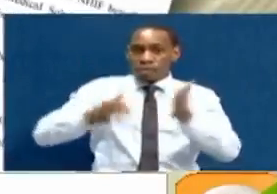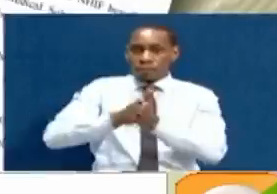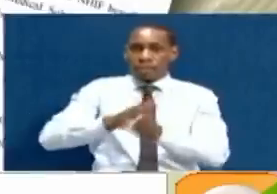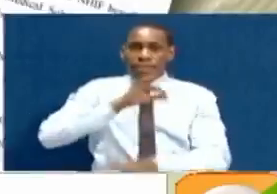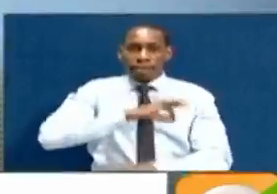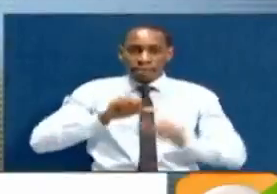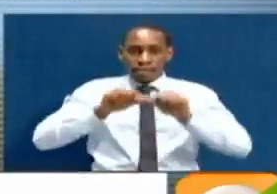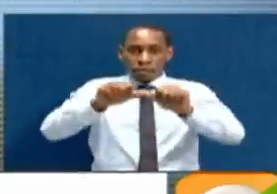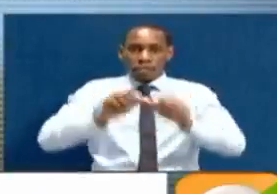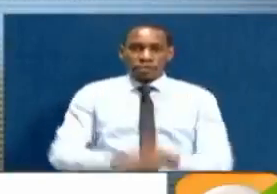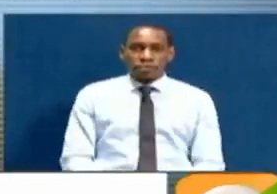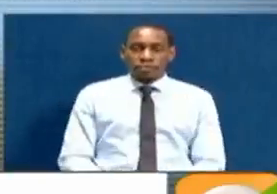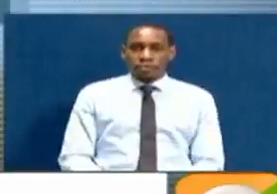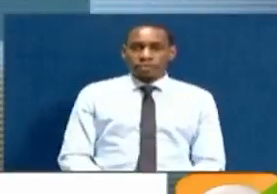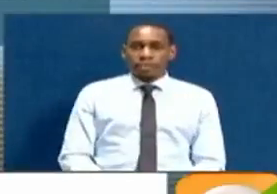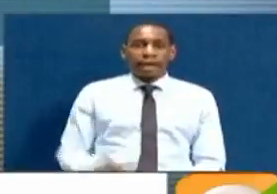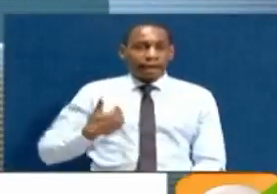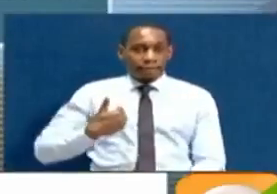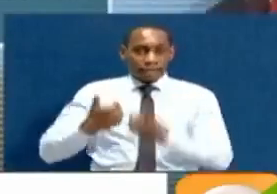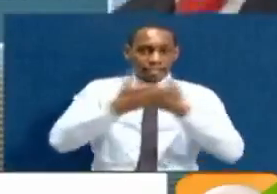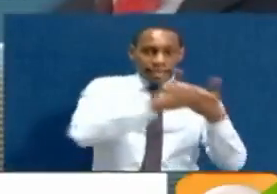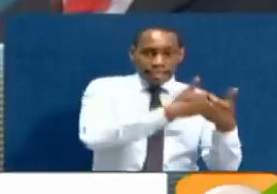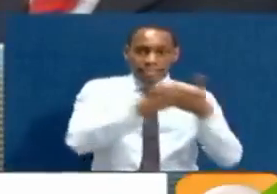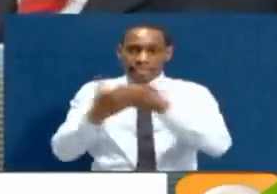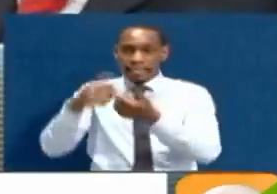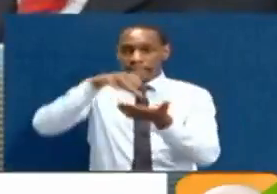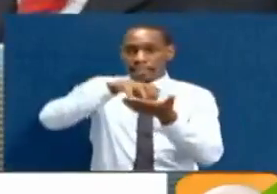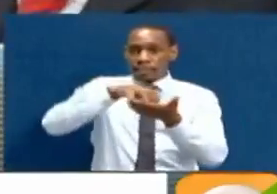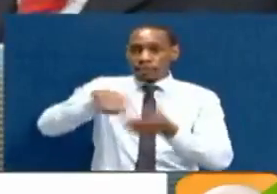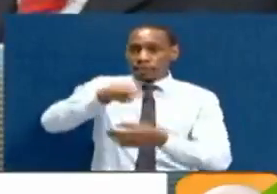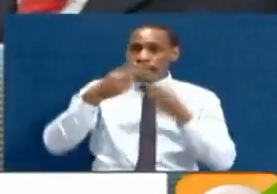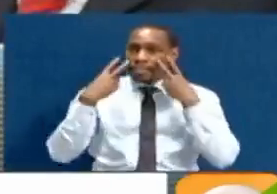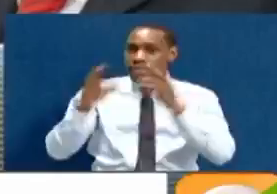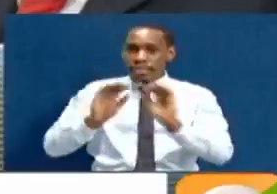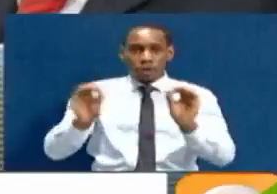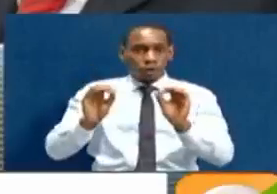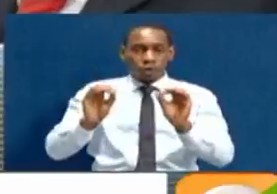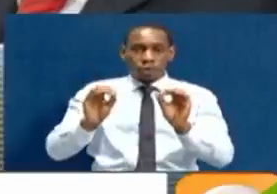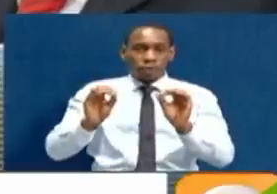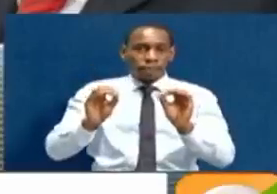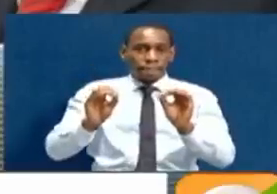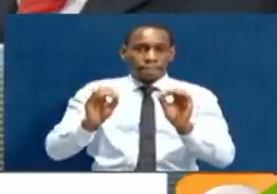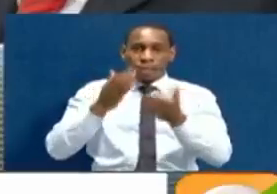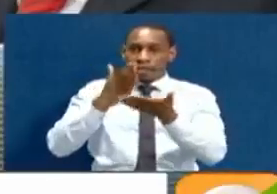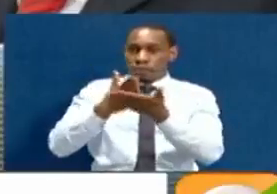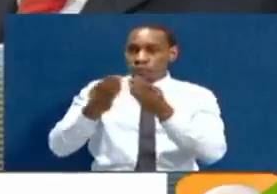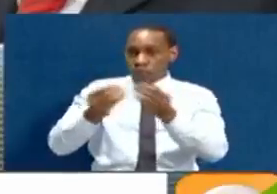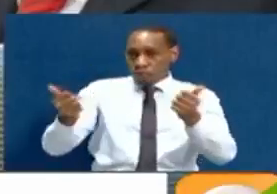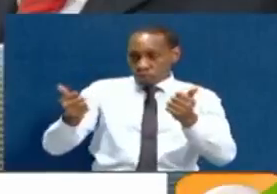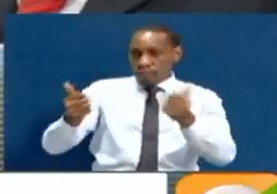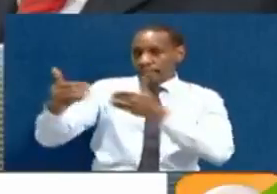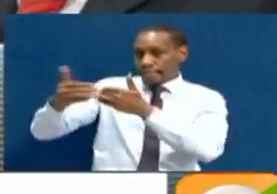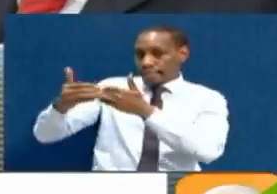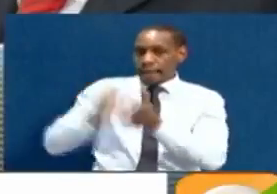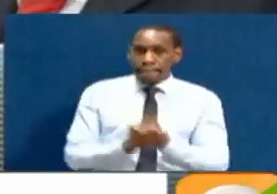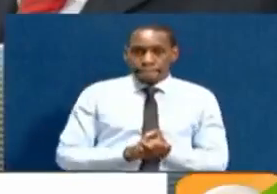existing benefits package. A challenging situation. We do not see an exact solution in sight.